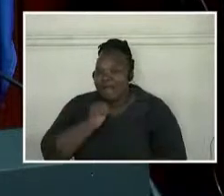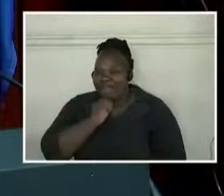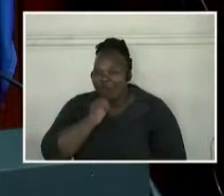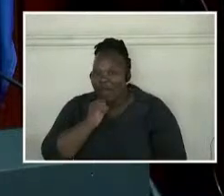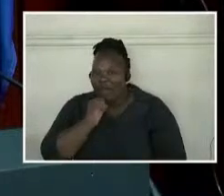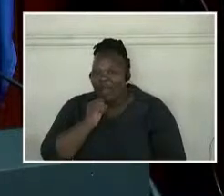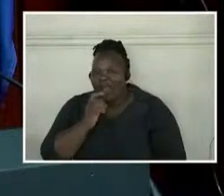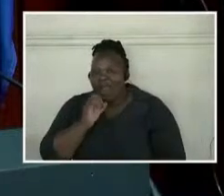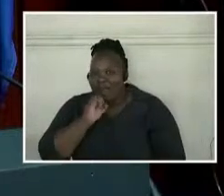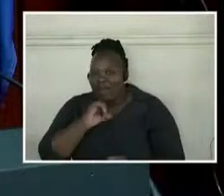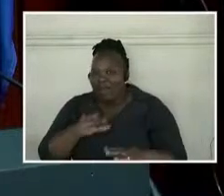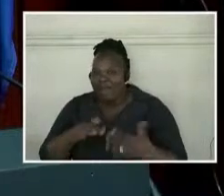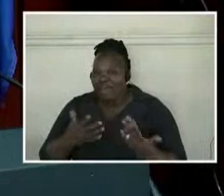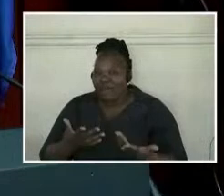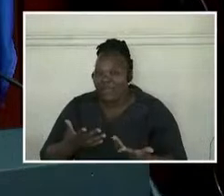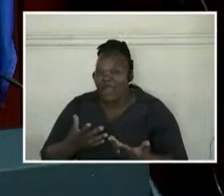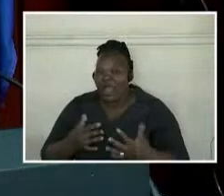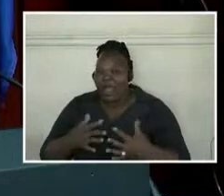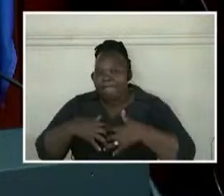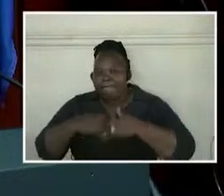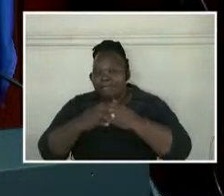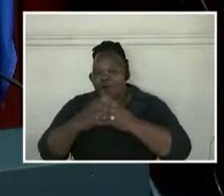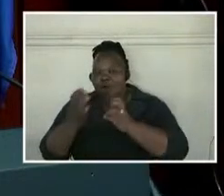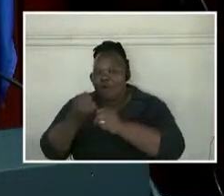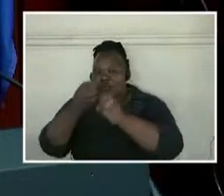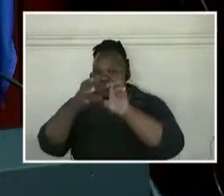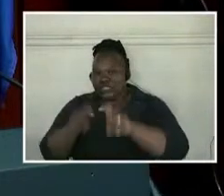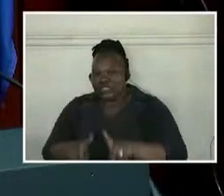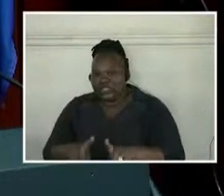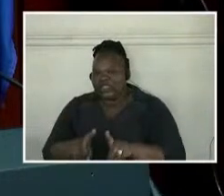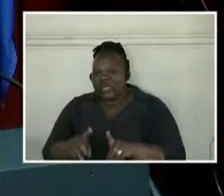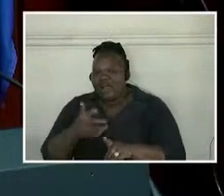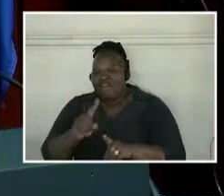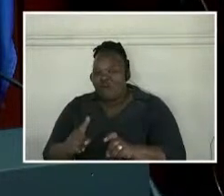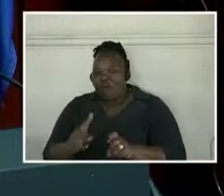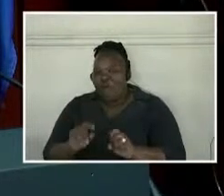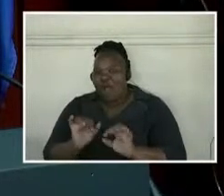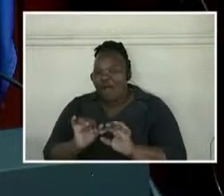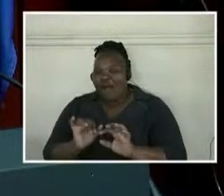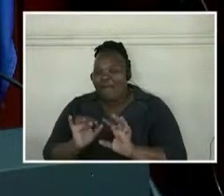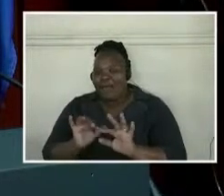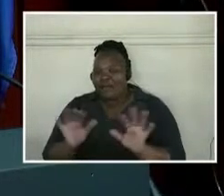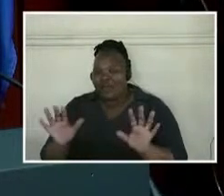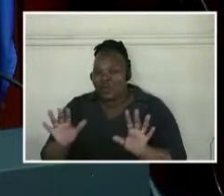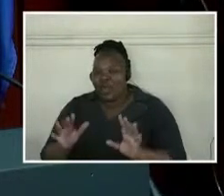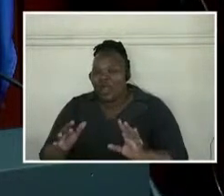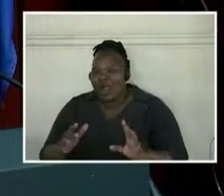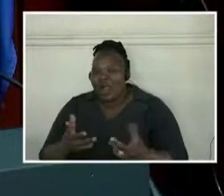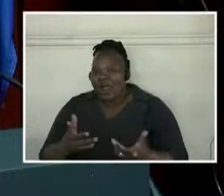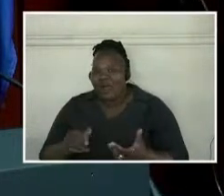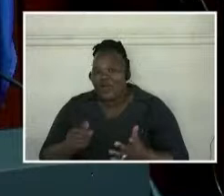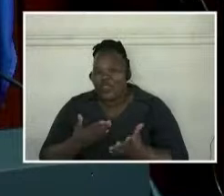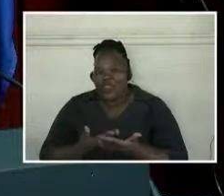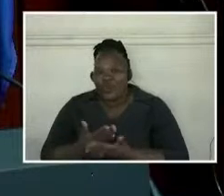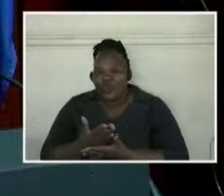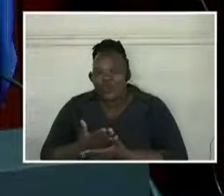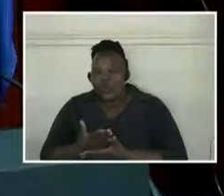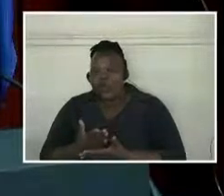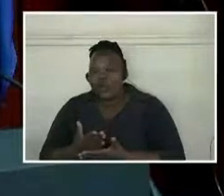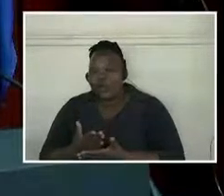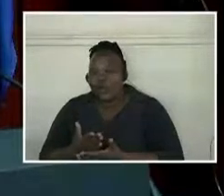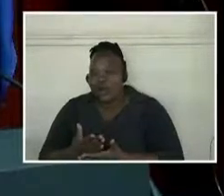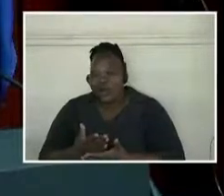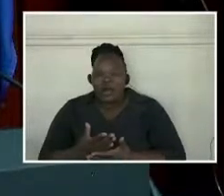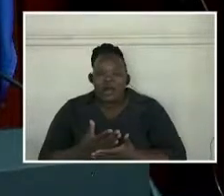initiative created job and employment opportunities for struggling artists through platform creation